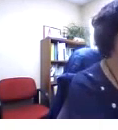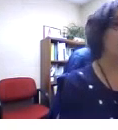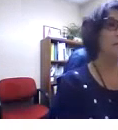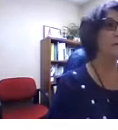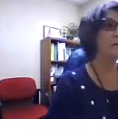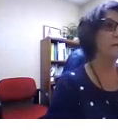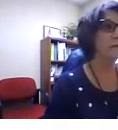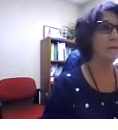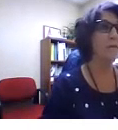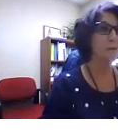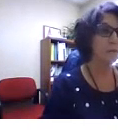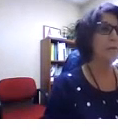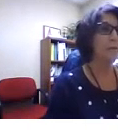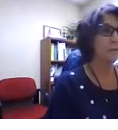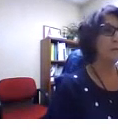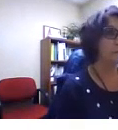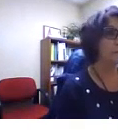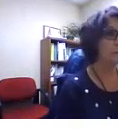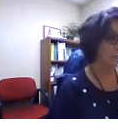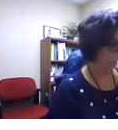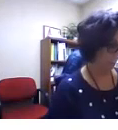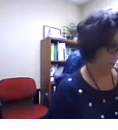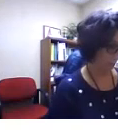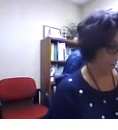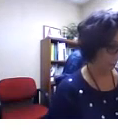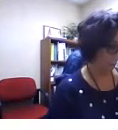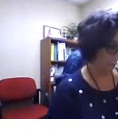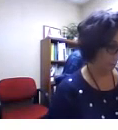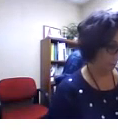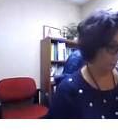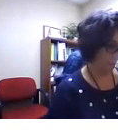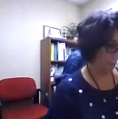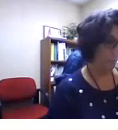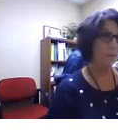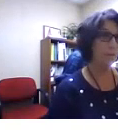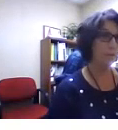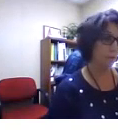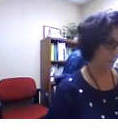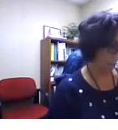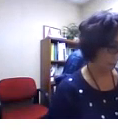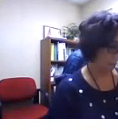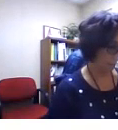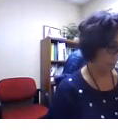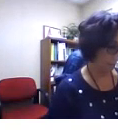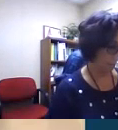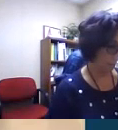I thought that was interesting and a good highlight to show in this story of inequity.